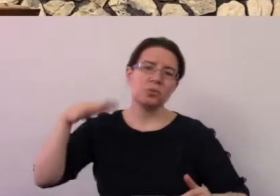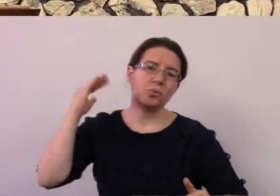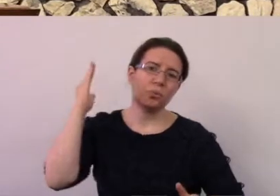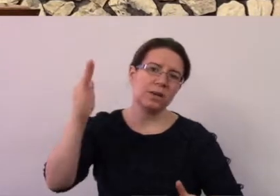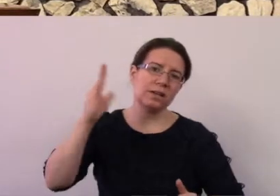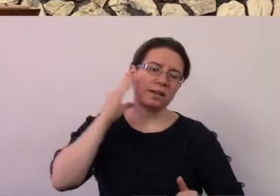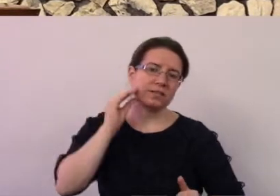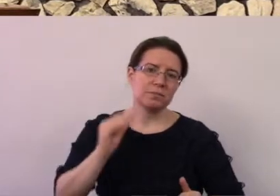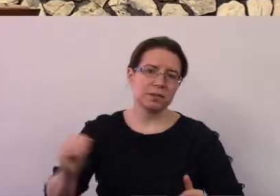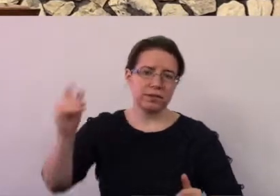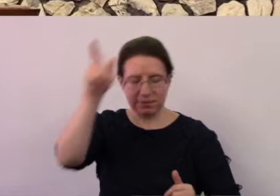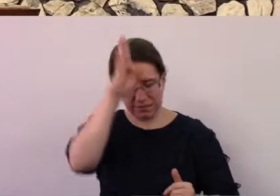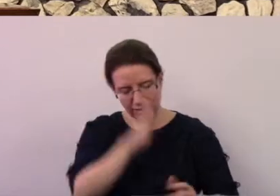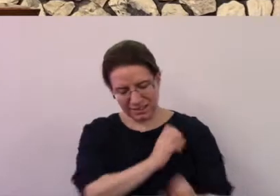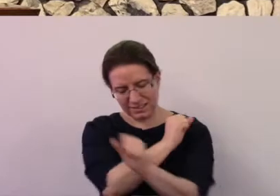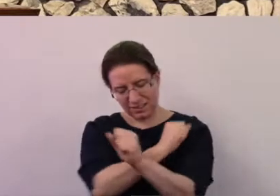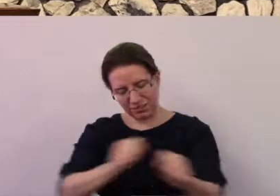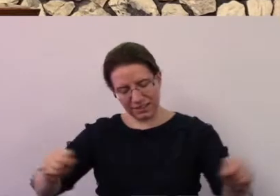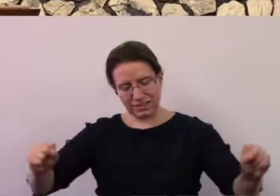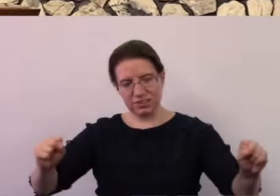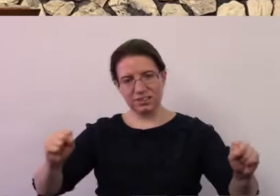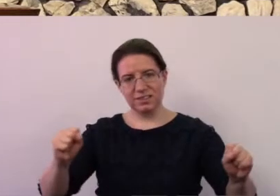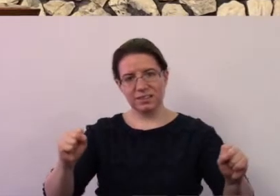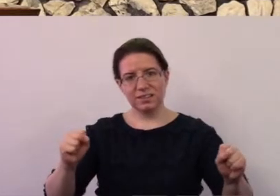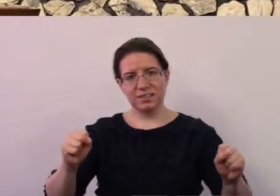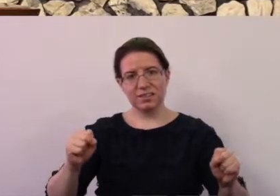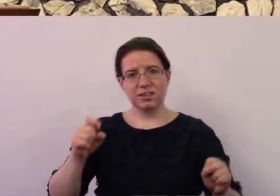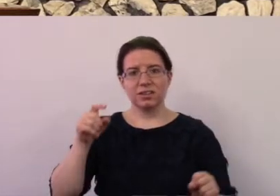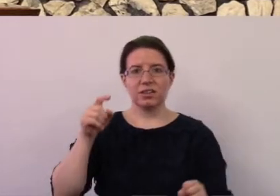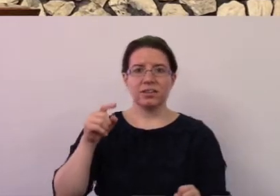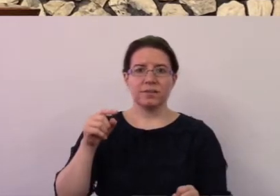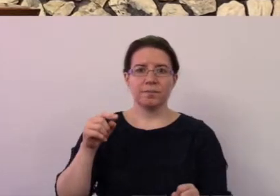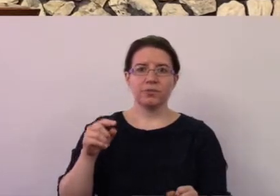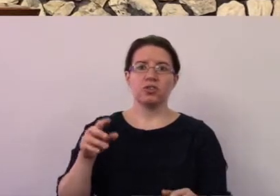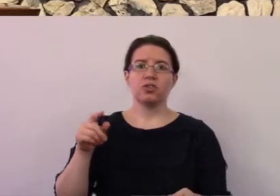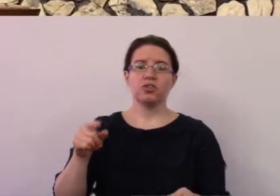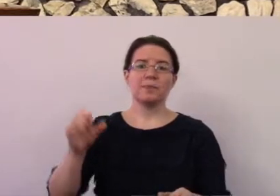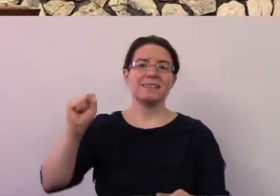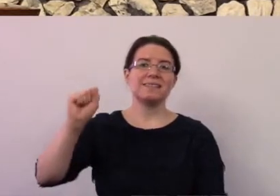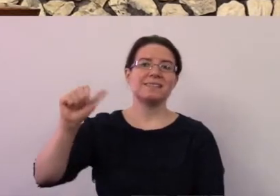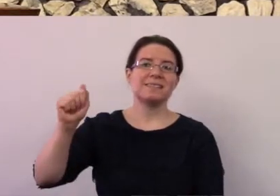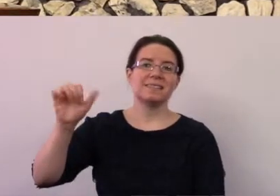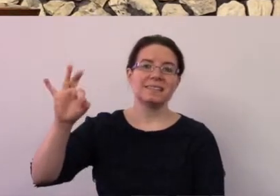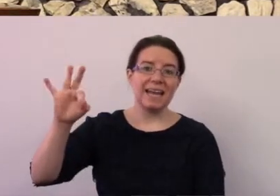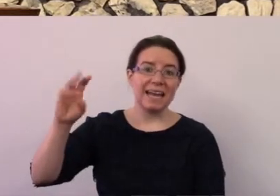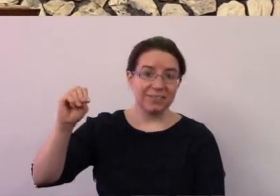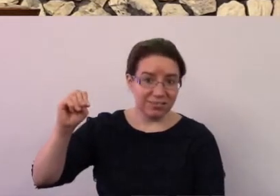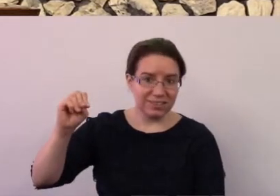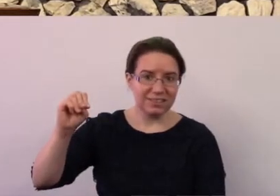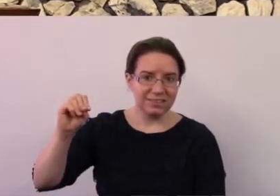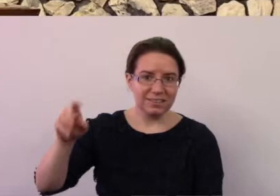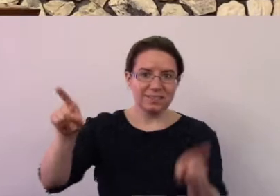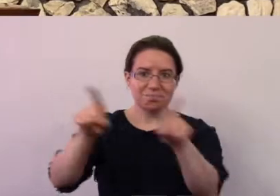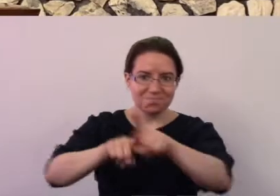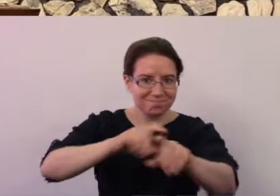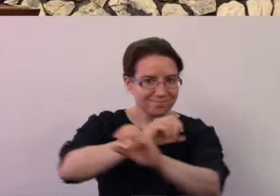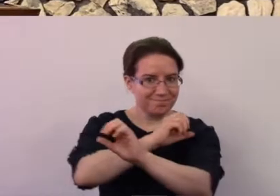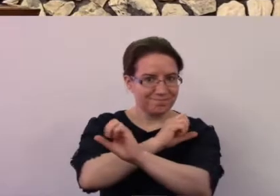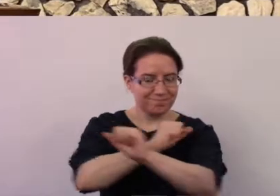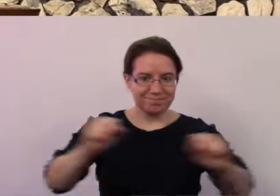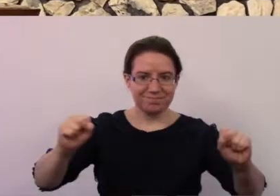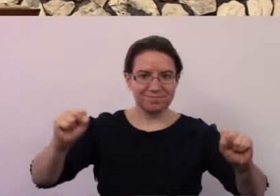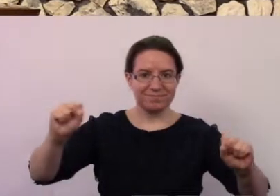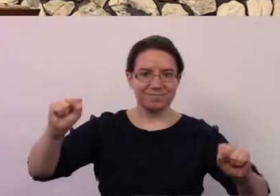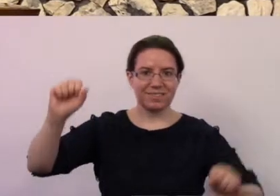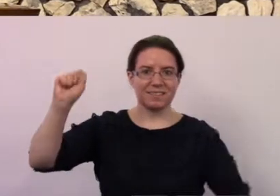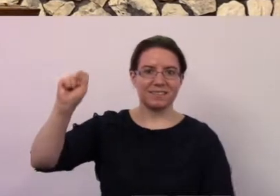the name of Jesus and you will experience God's salvation. You will be saved. To be saved is to be